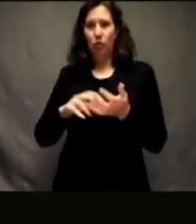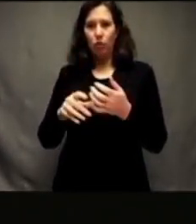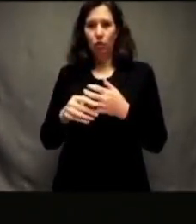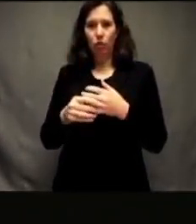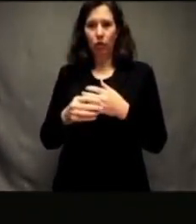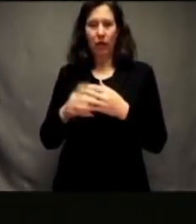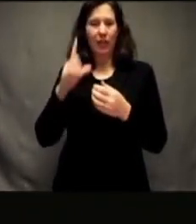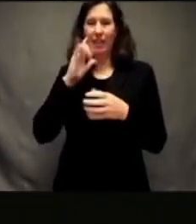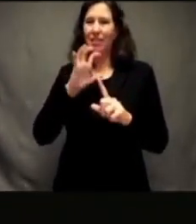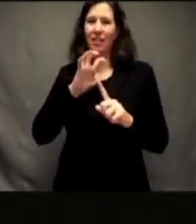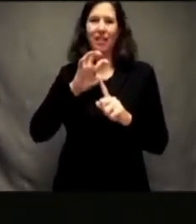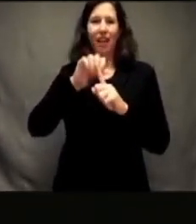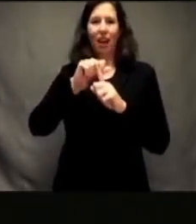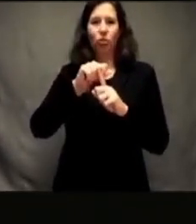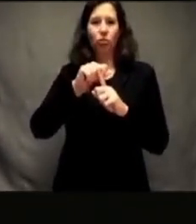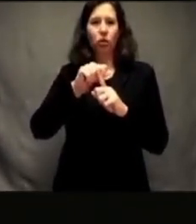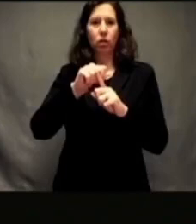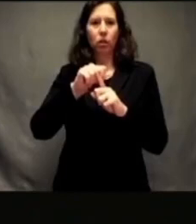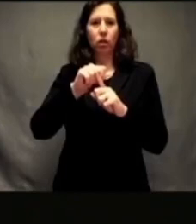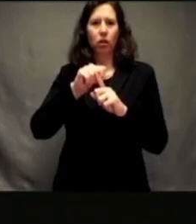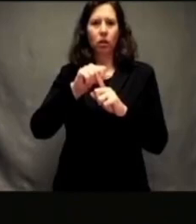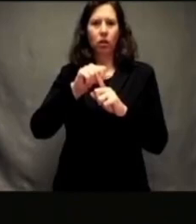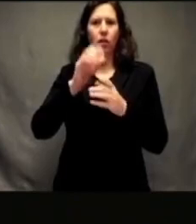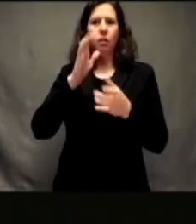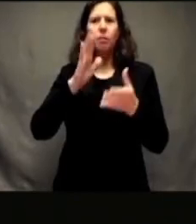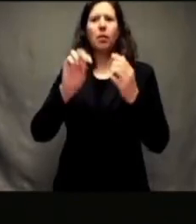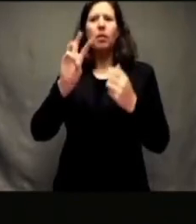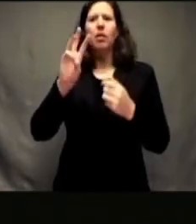the camera at the enter, or maybe refresh the web page.